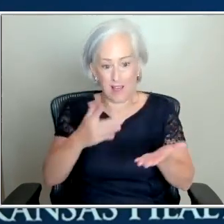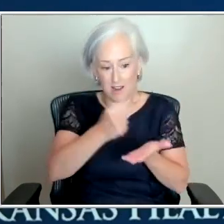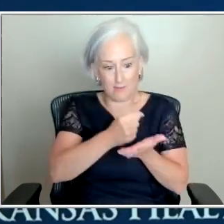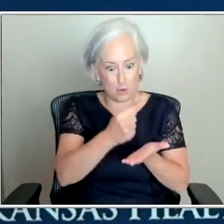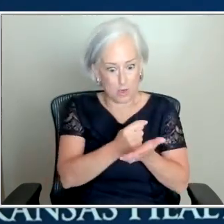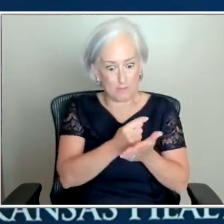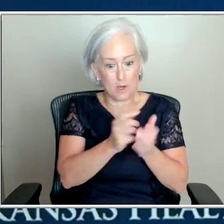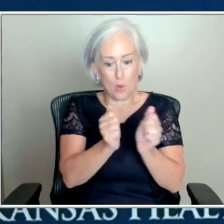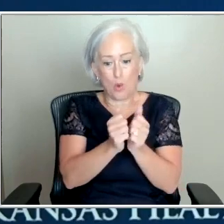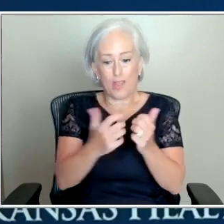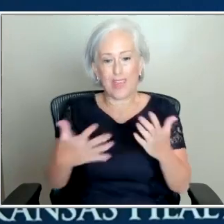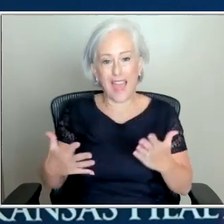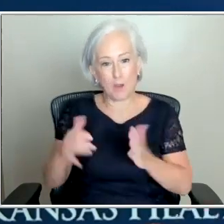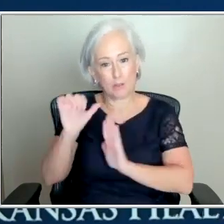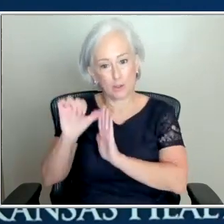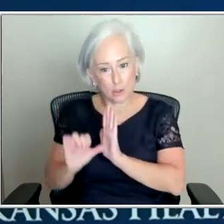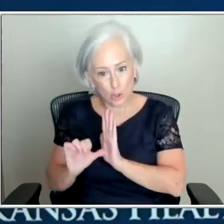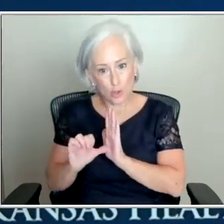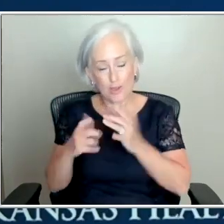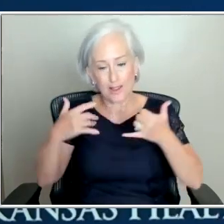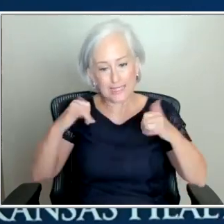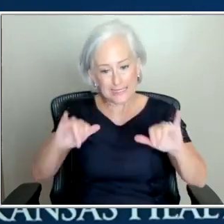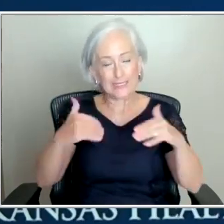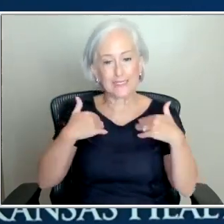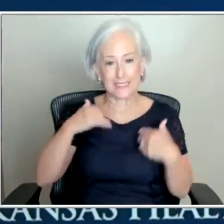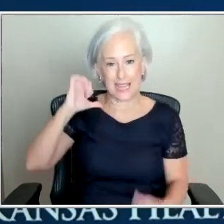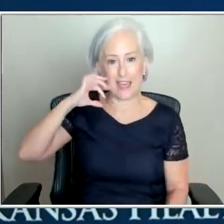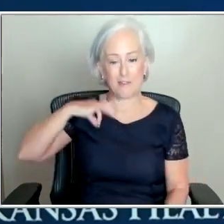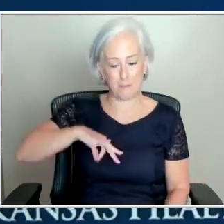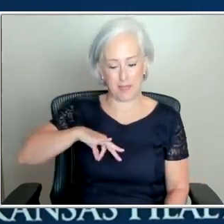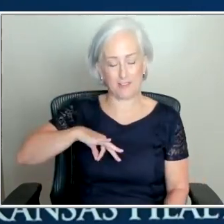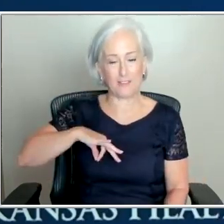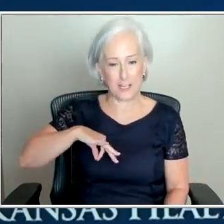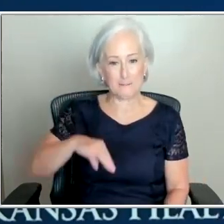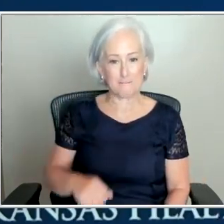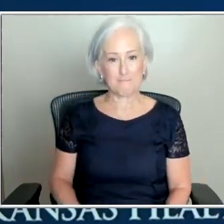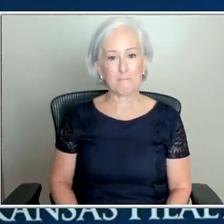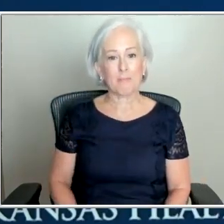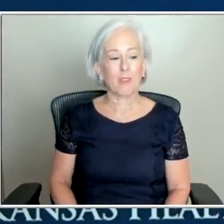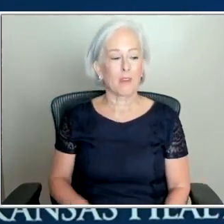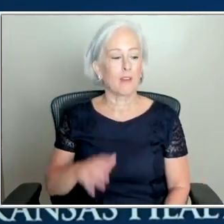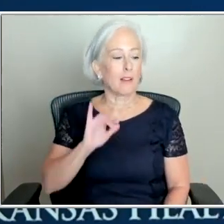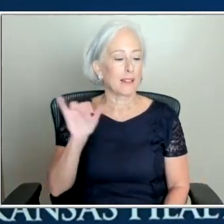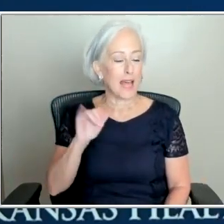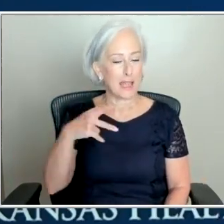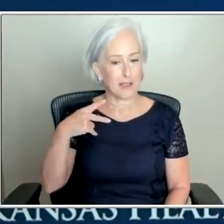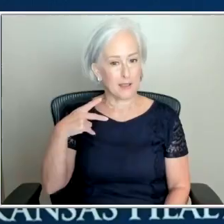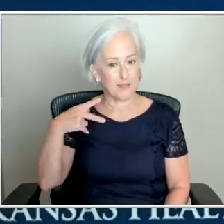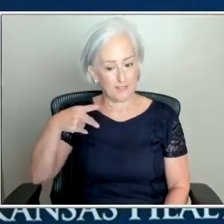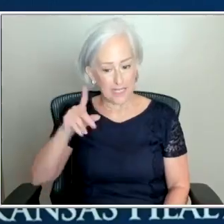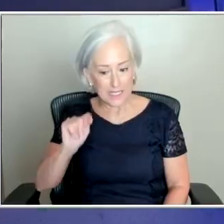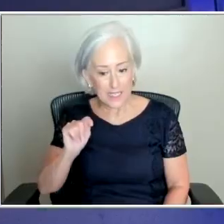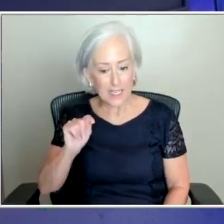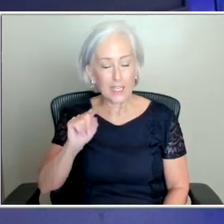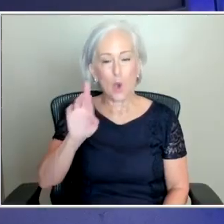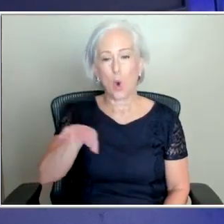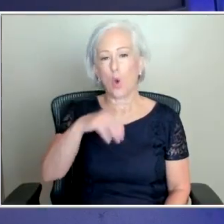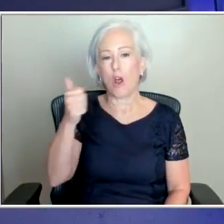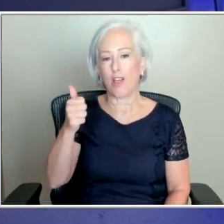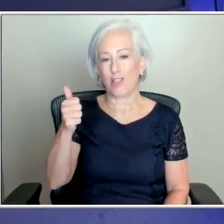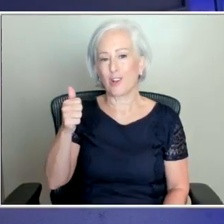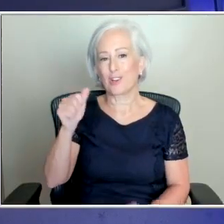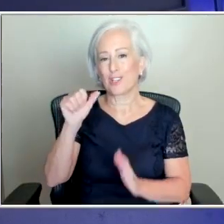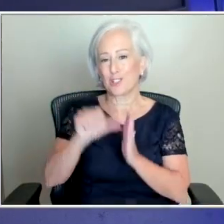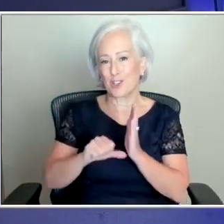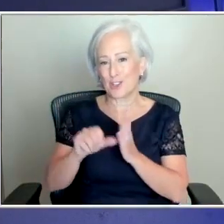still get benefit from the treatments, pelvic floor physical therapy or other non-surgical options. I know you both are really passionate about